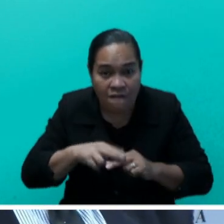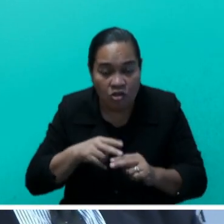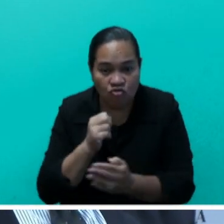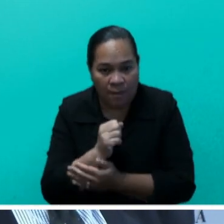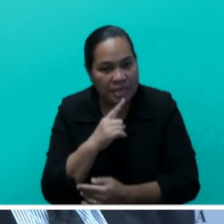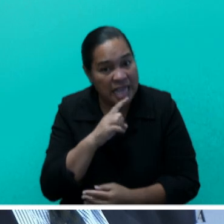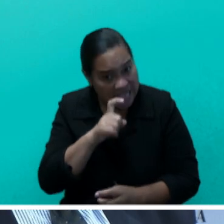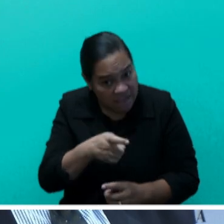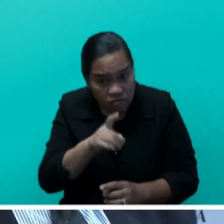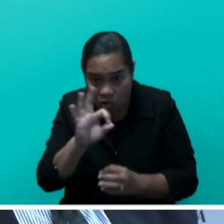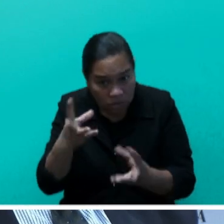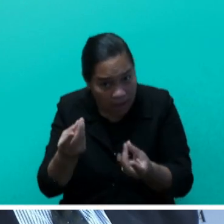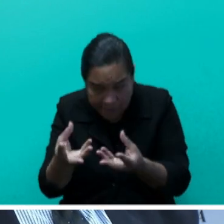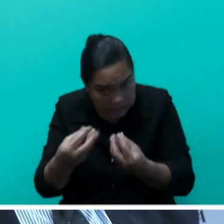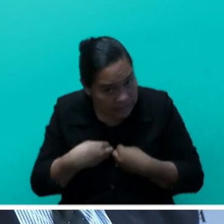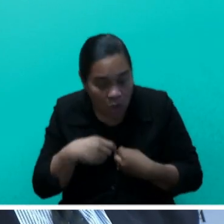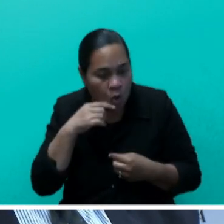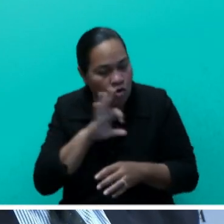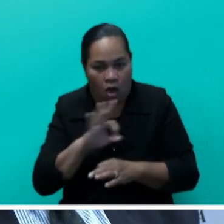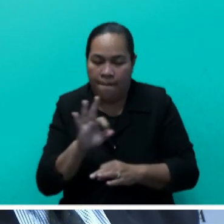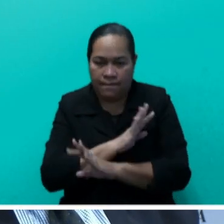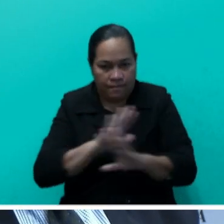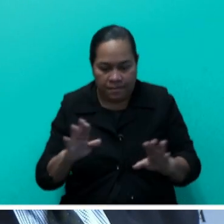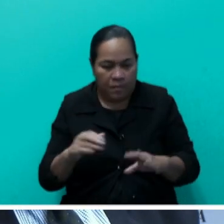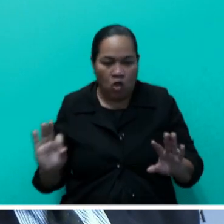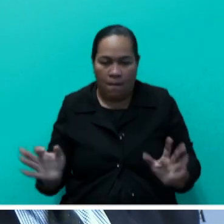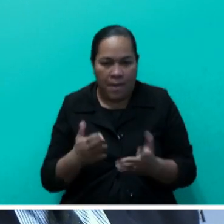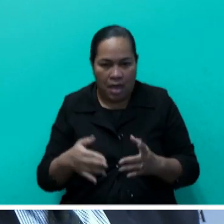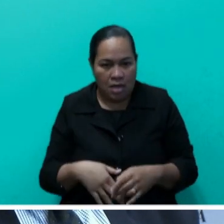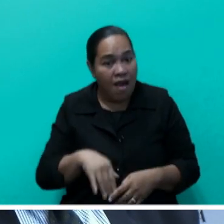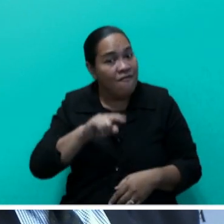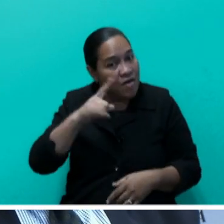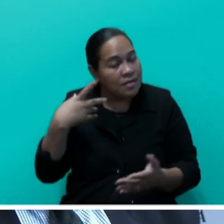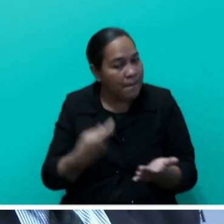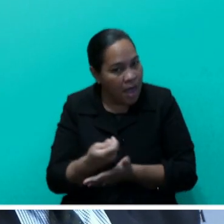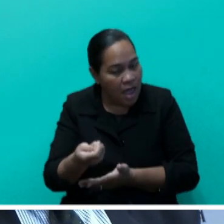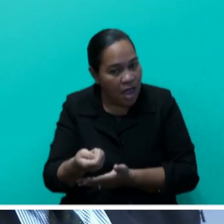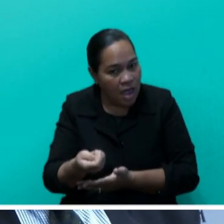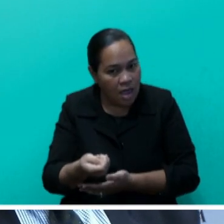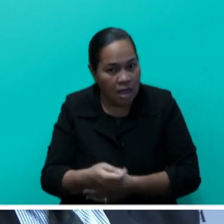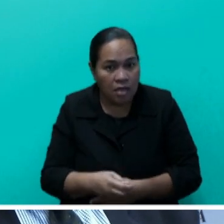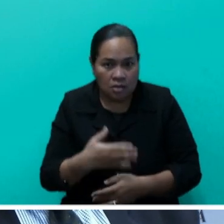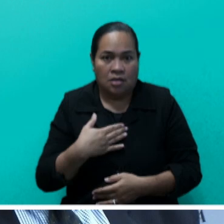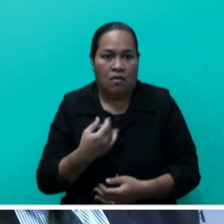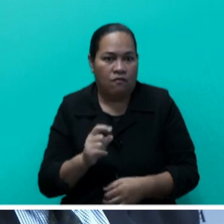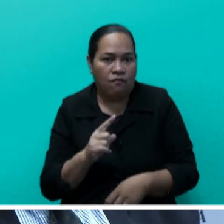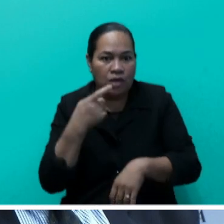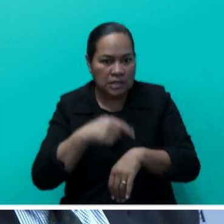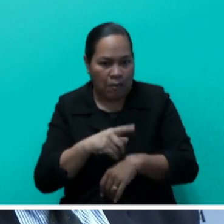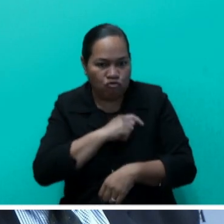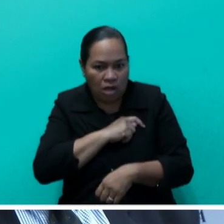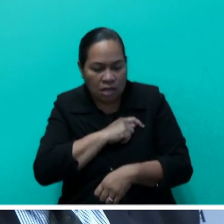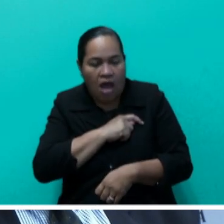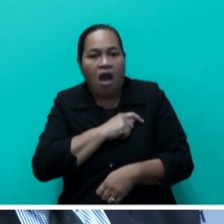play the quarter-final match unless the bonuses were paid first. This was the first time that the trustees were made